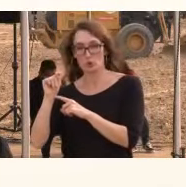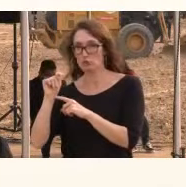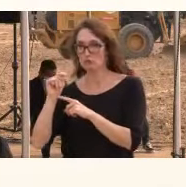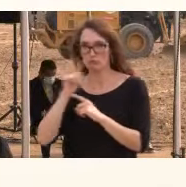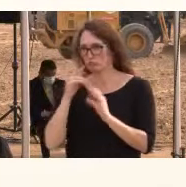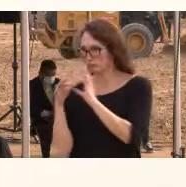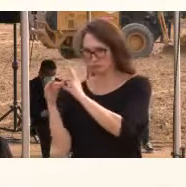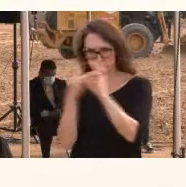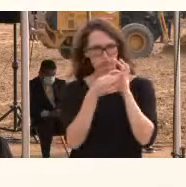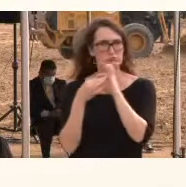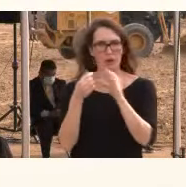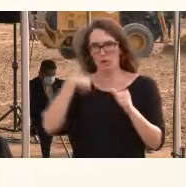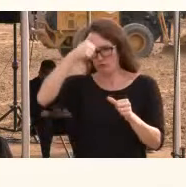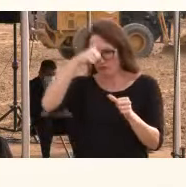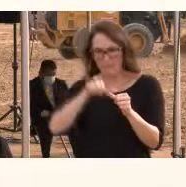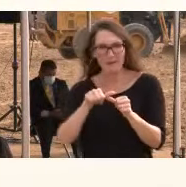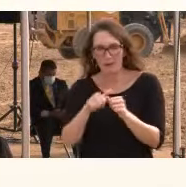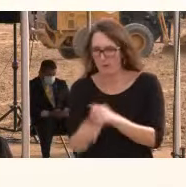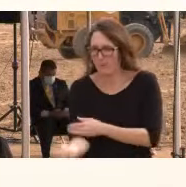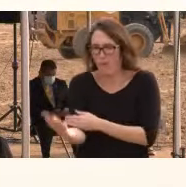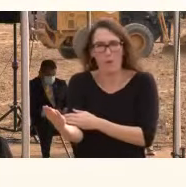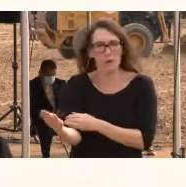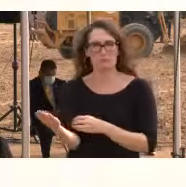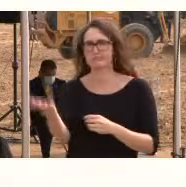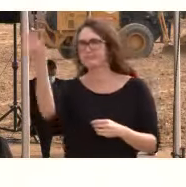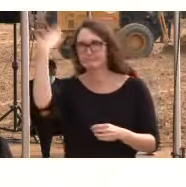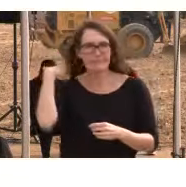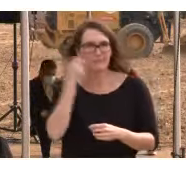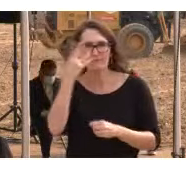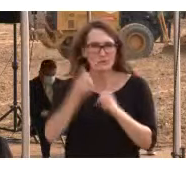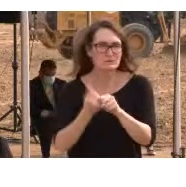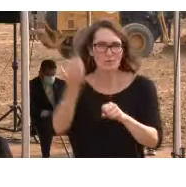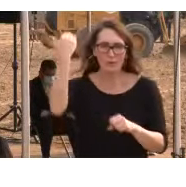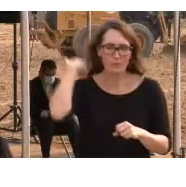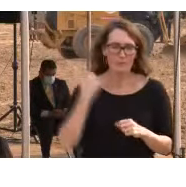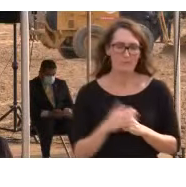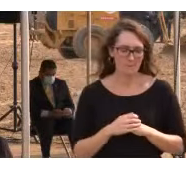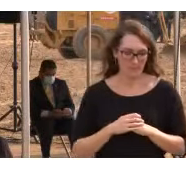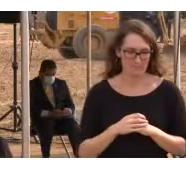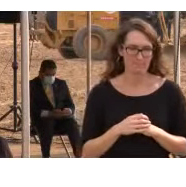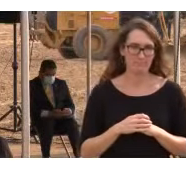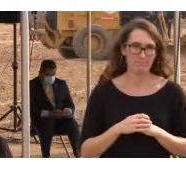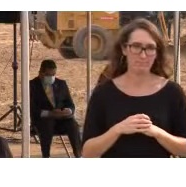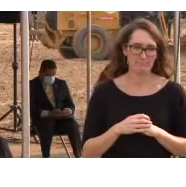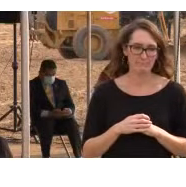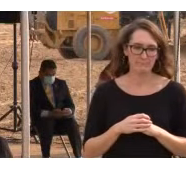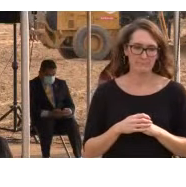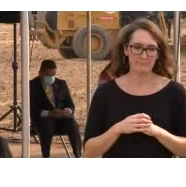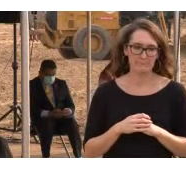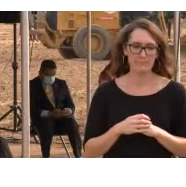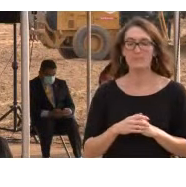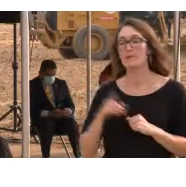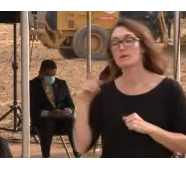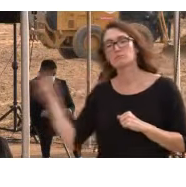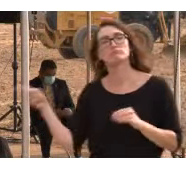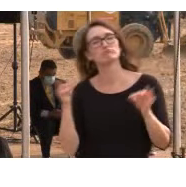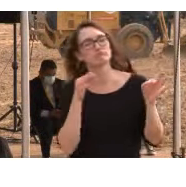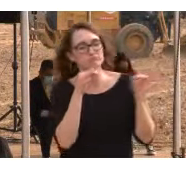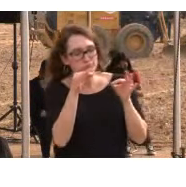a morning, early in the morning one day, some years ago, when he described for me the